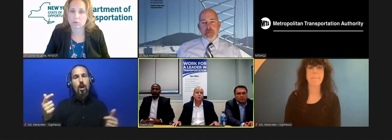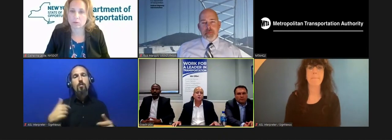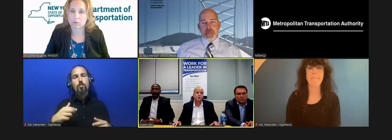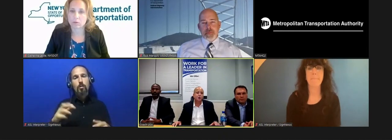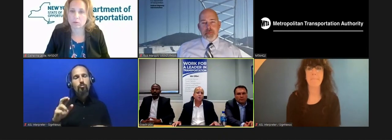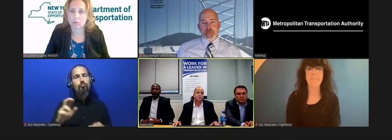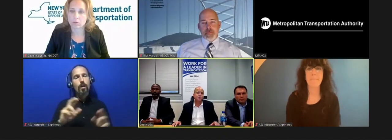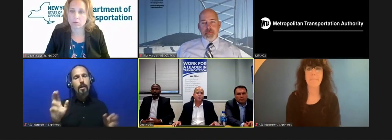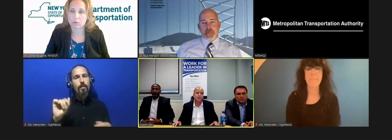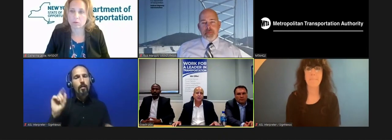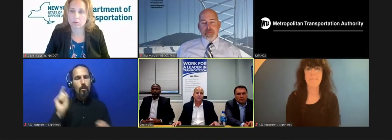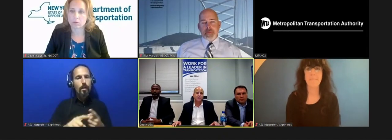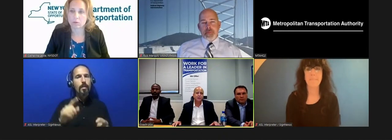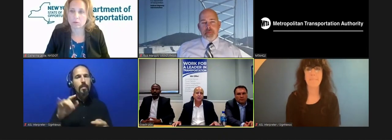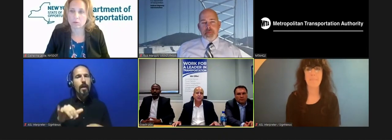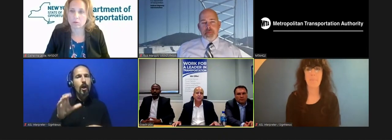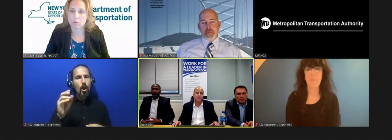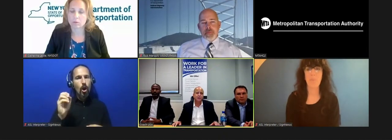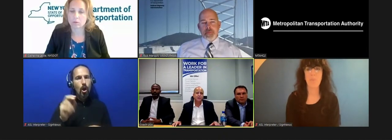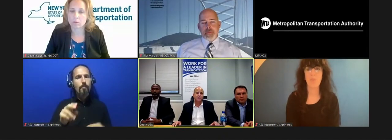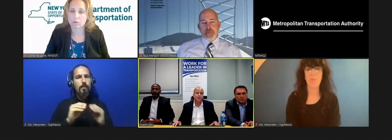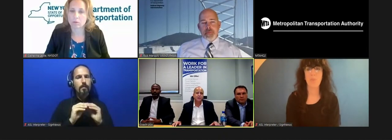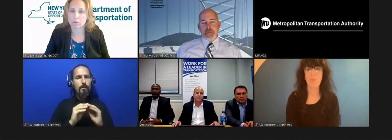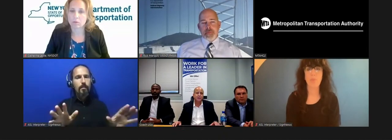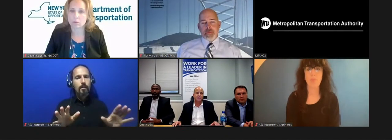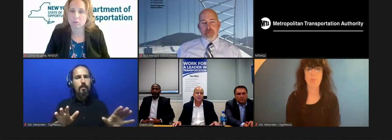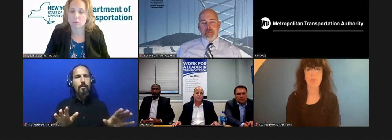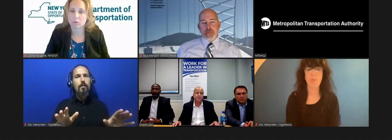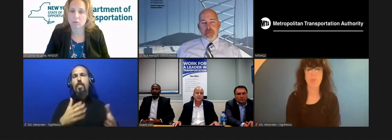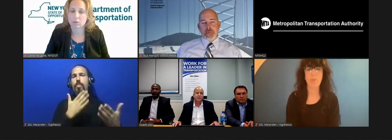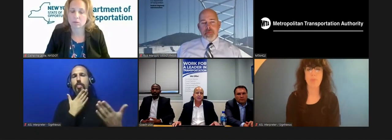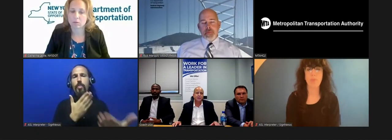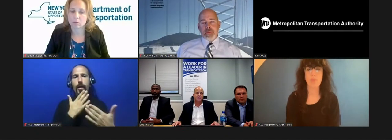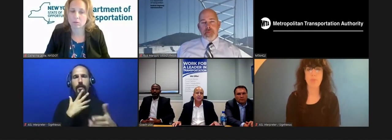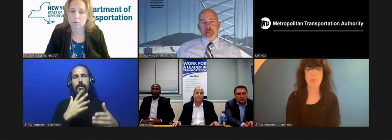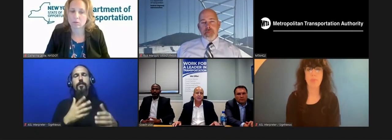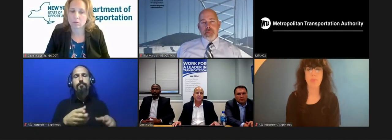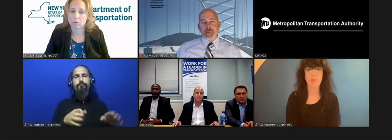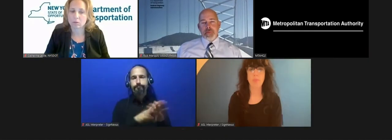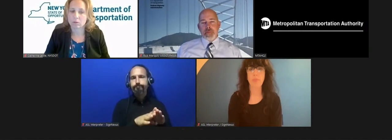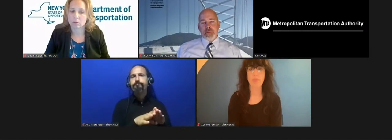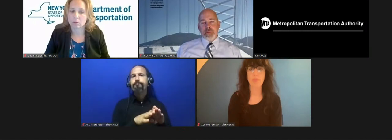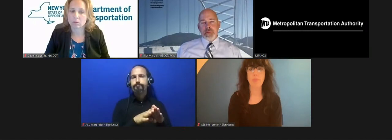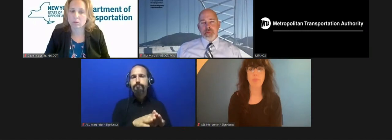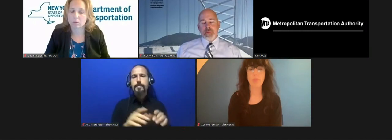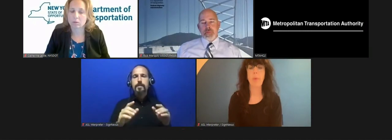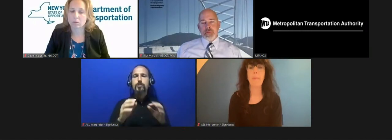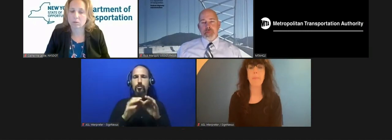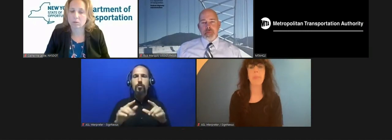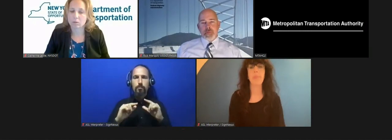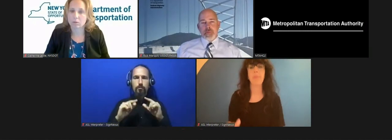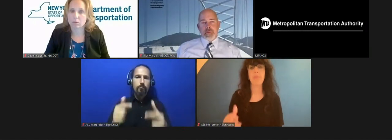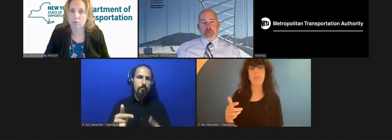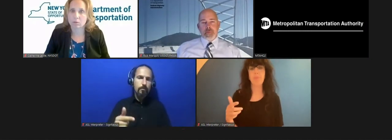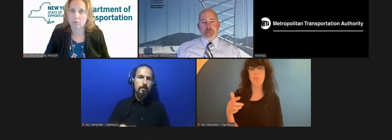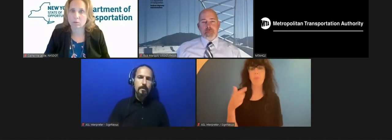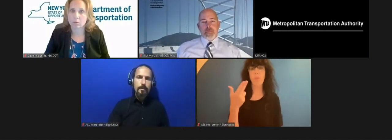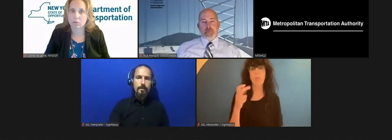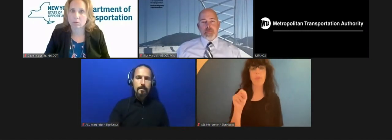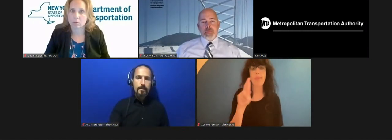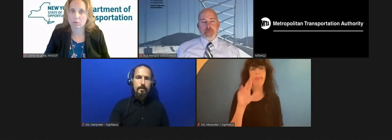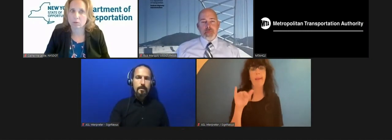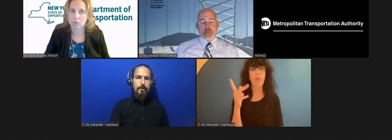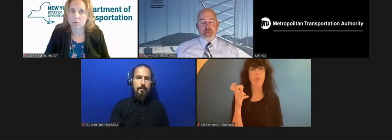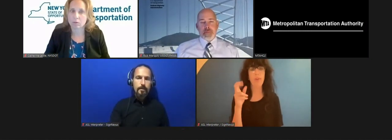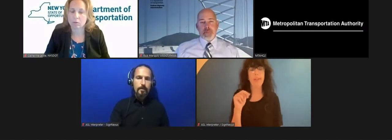reduced the carbon footprint thank you our next speaker is henry kim followed by